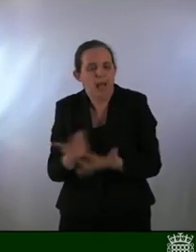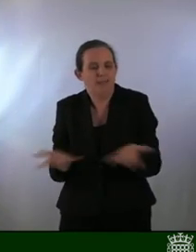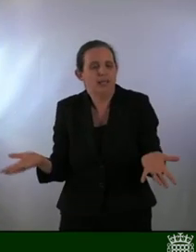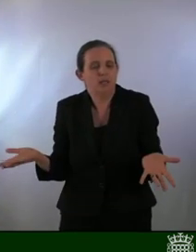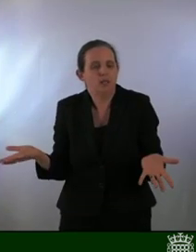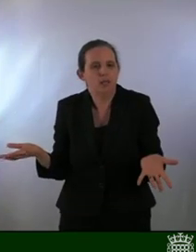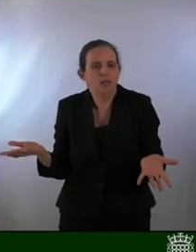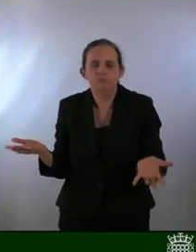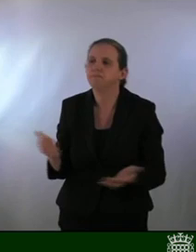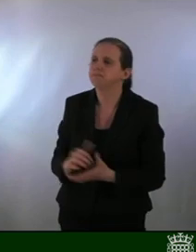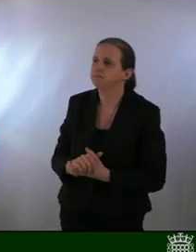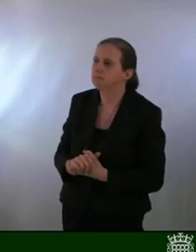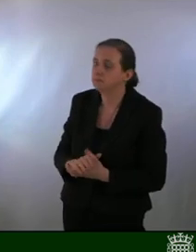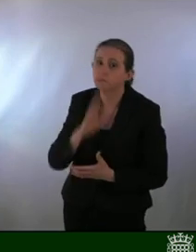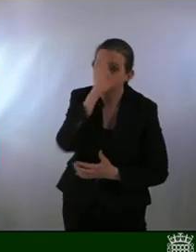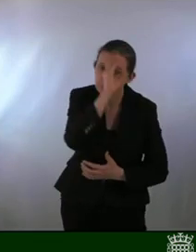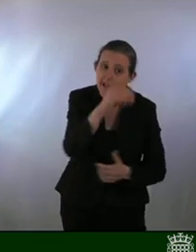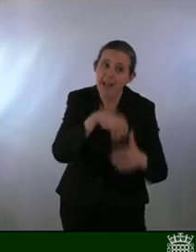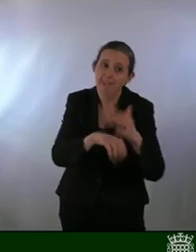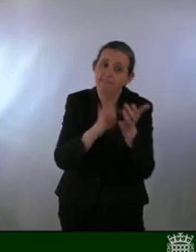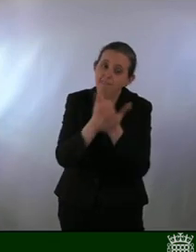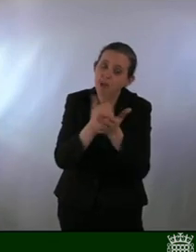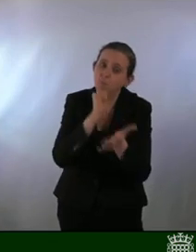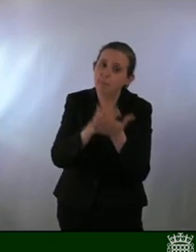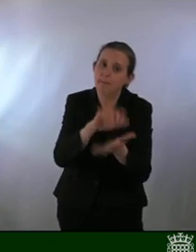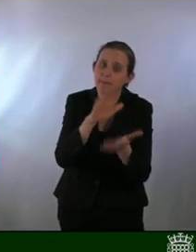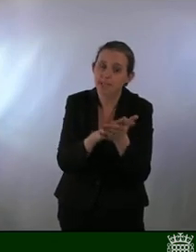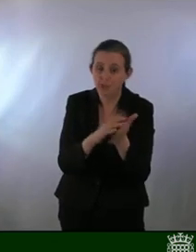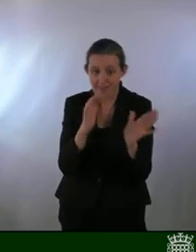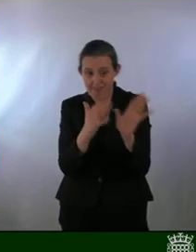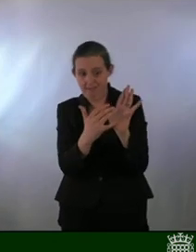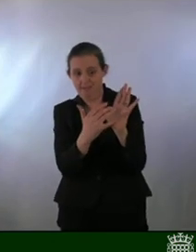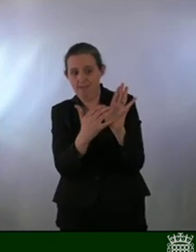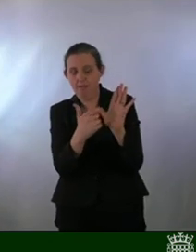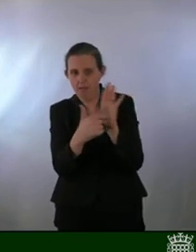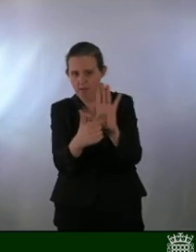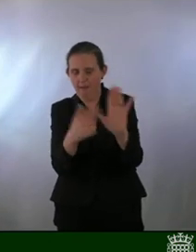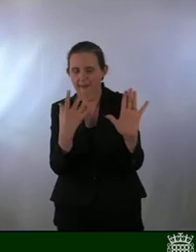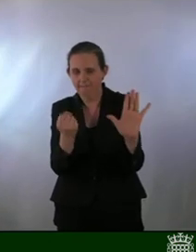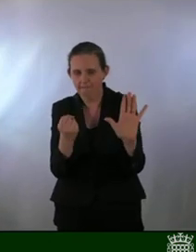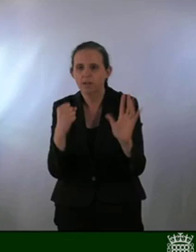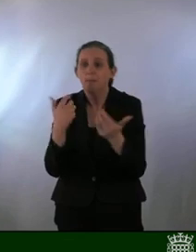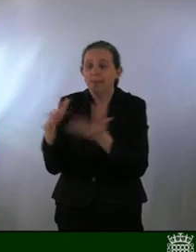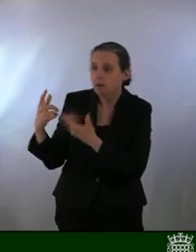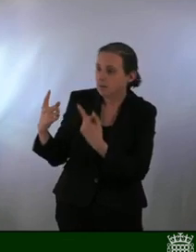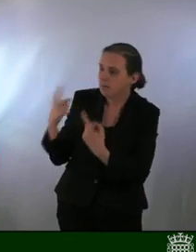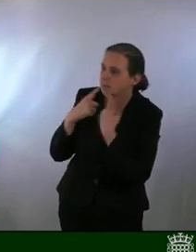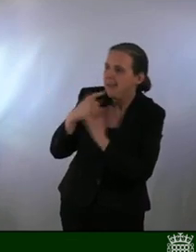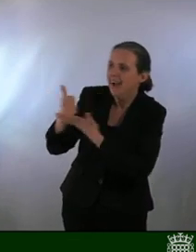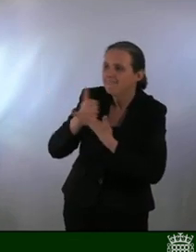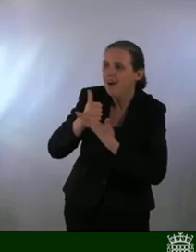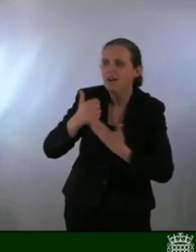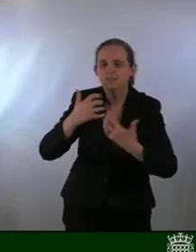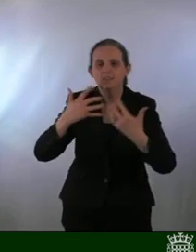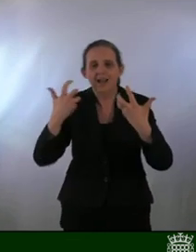in the advice, and this is a very important point. We've taken advice on how to respond to this crisis,